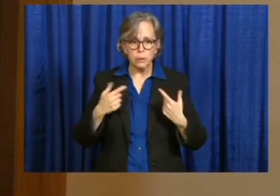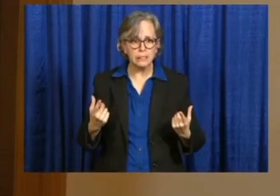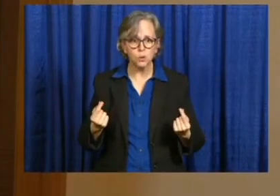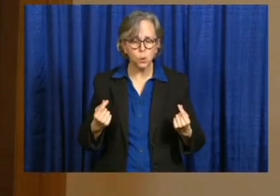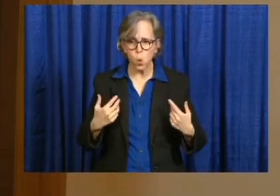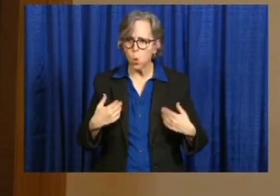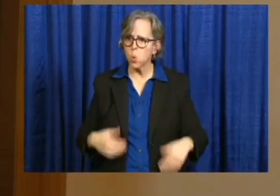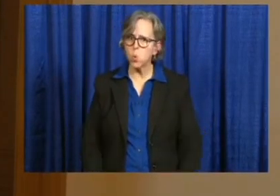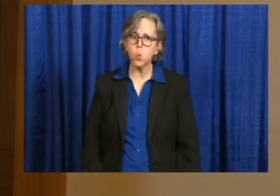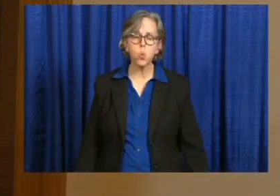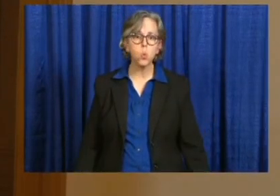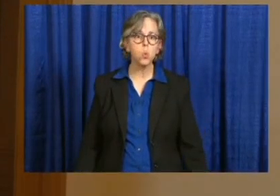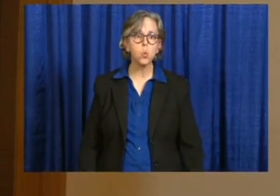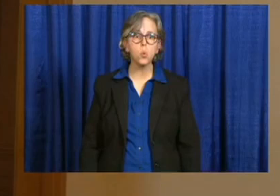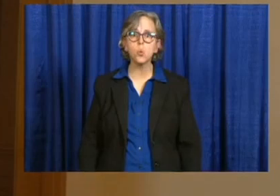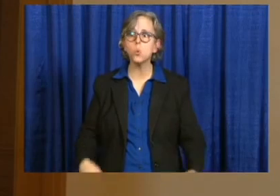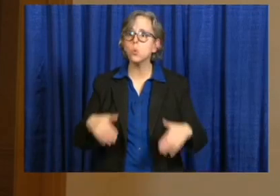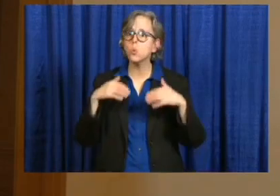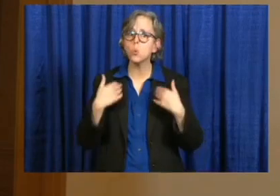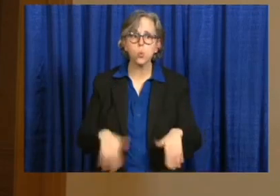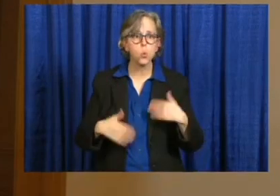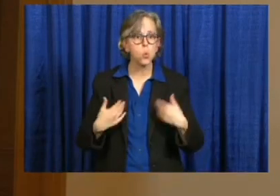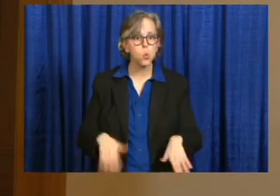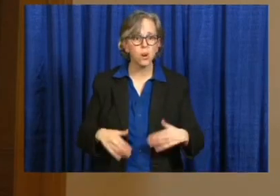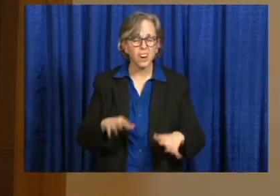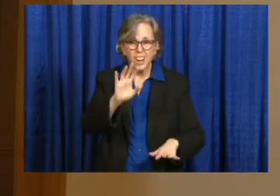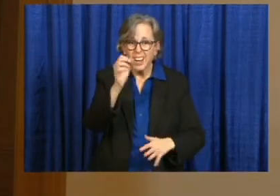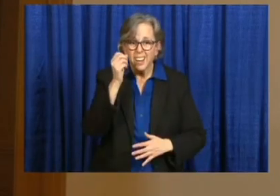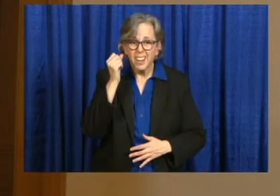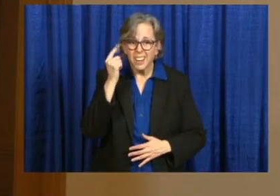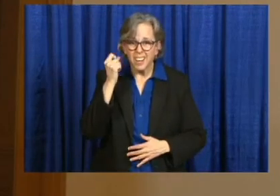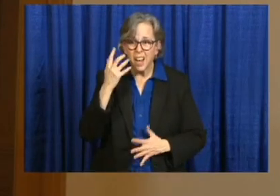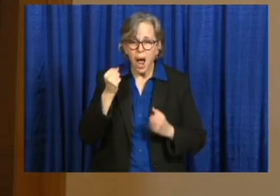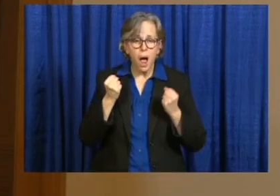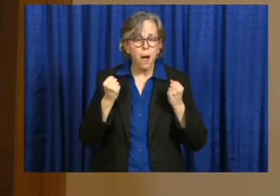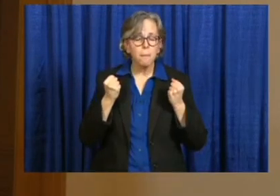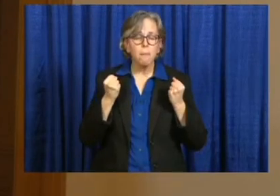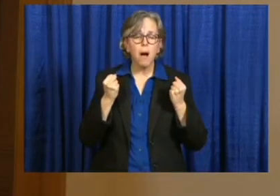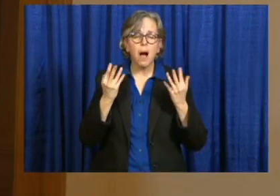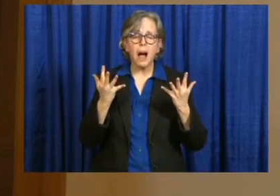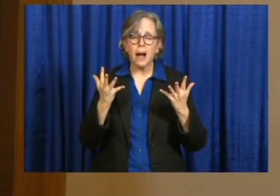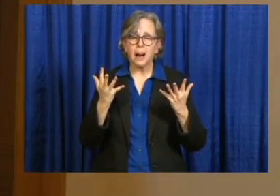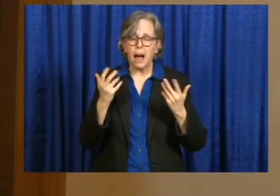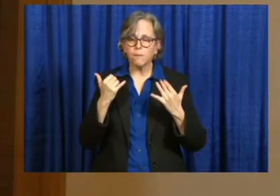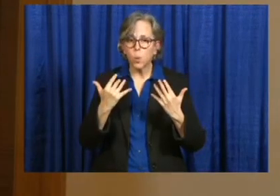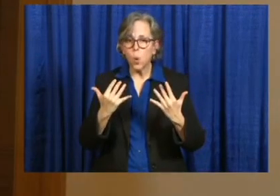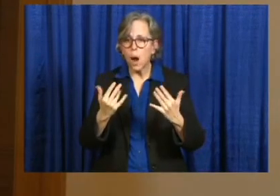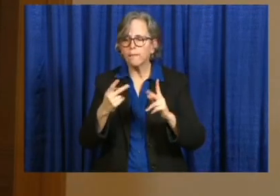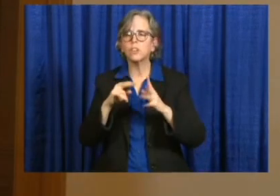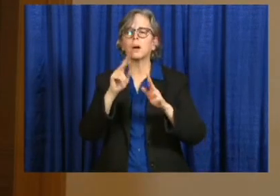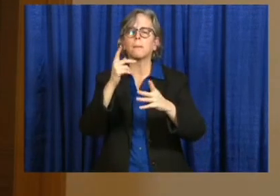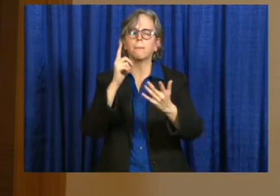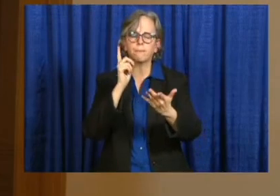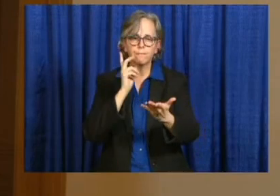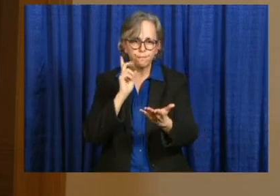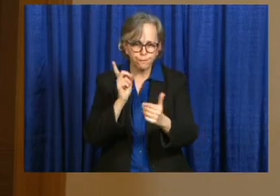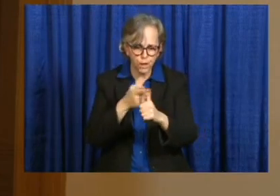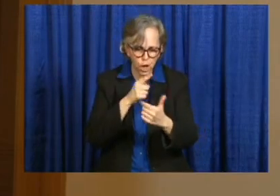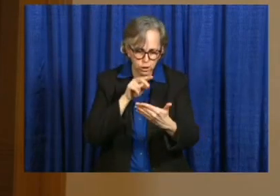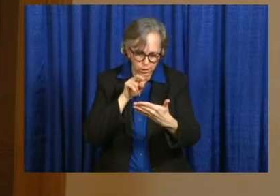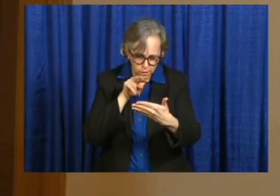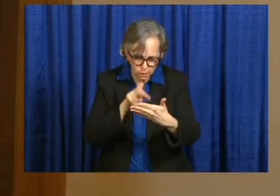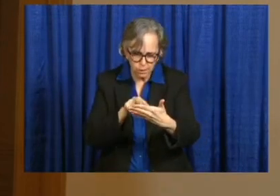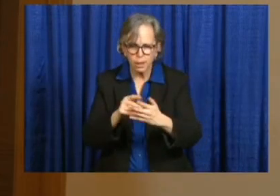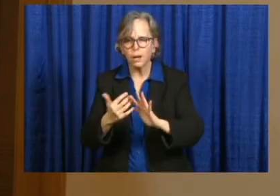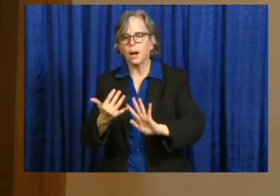the fact is, it's really a lot of things that will be dissected for history books to come. But what I felt good about from this article